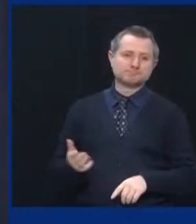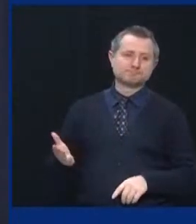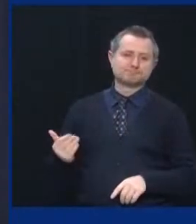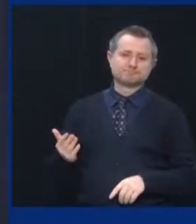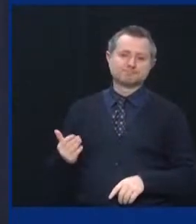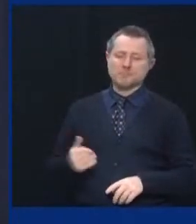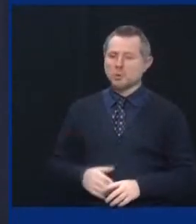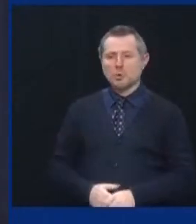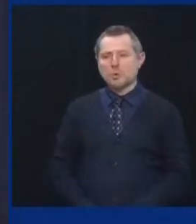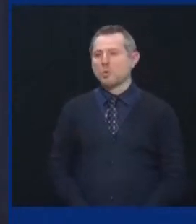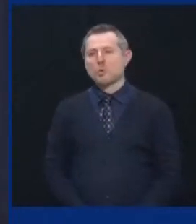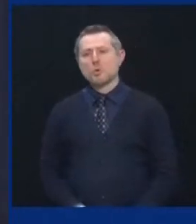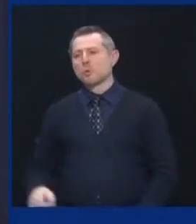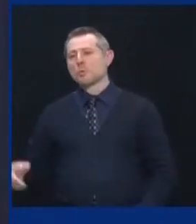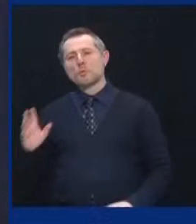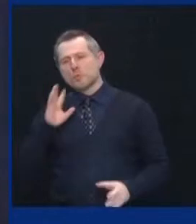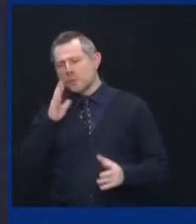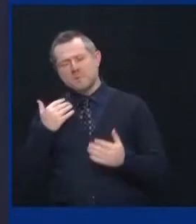bankrupt people.